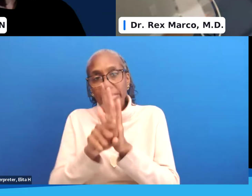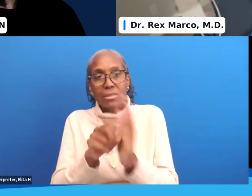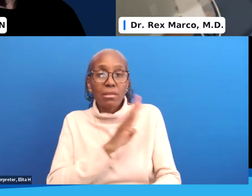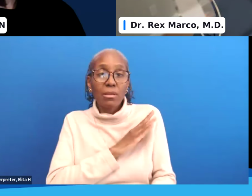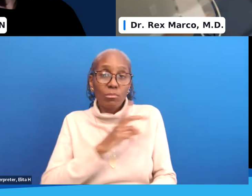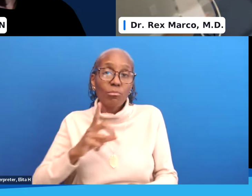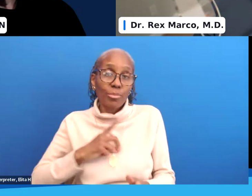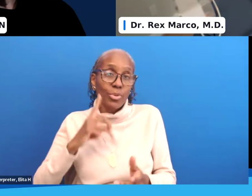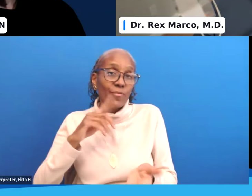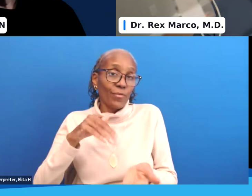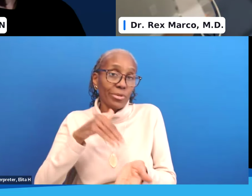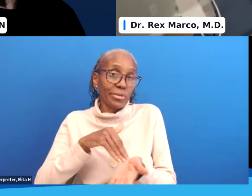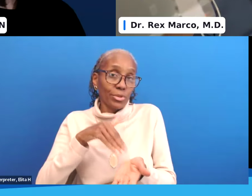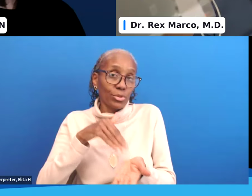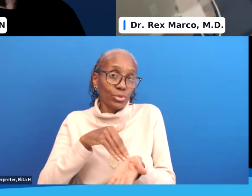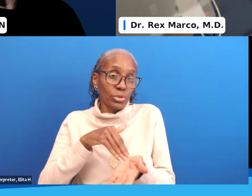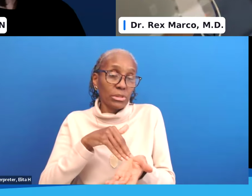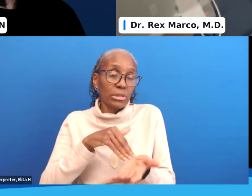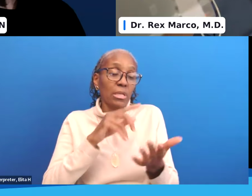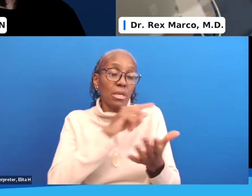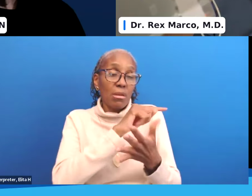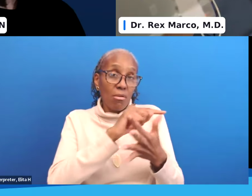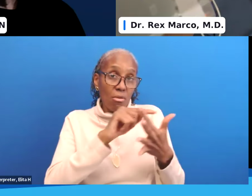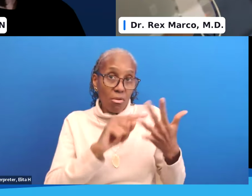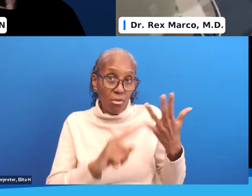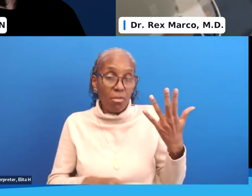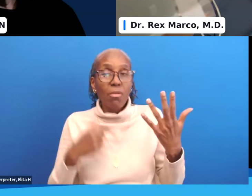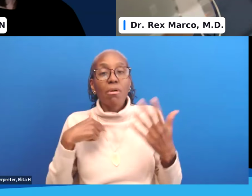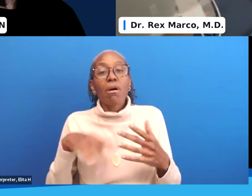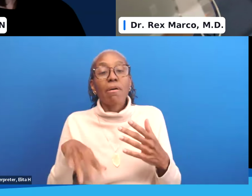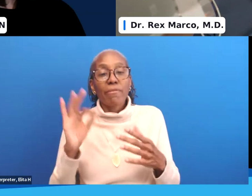And in all of those instances, I think I have found that